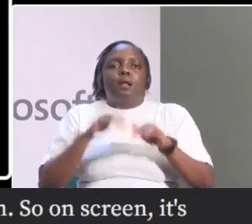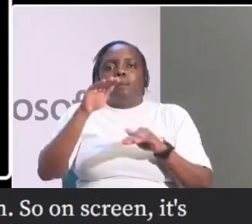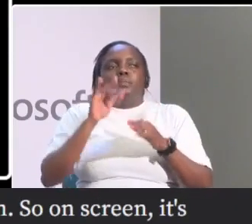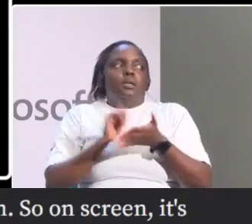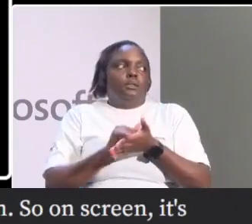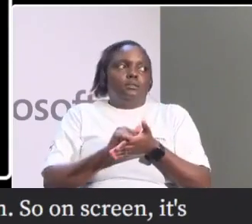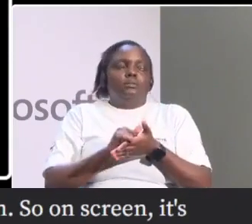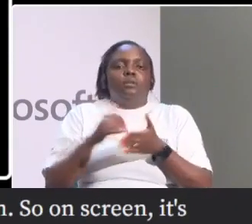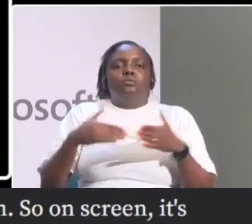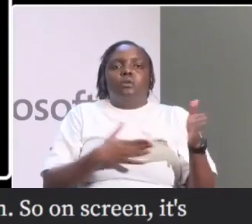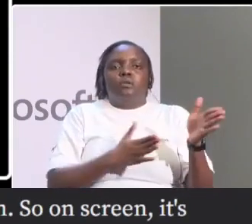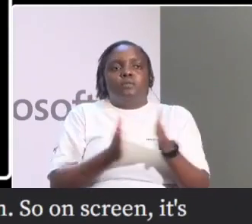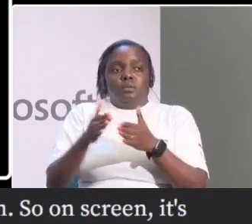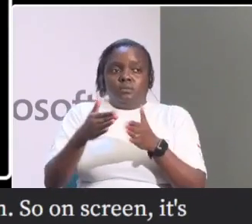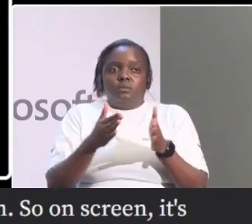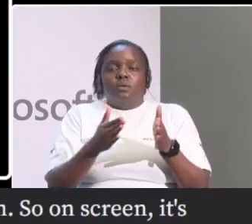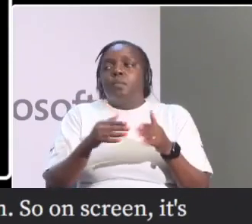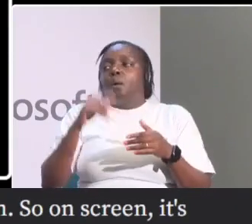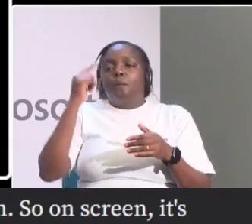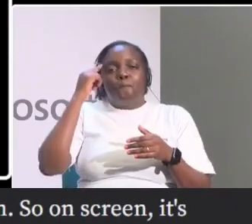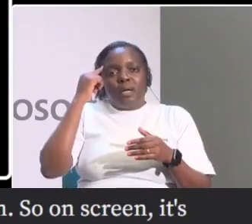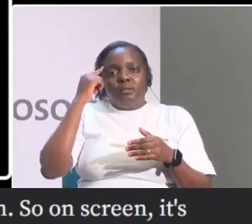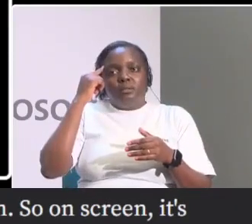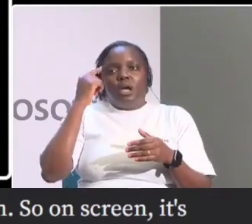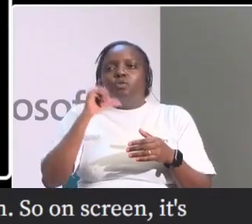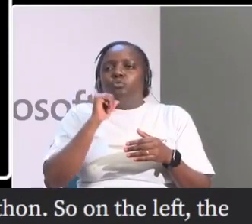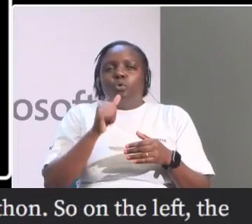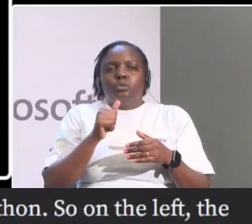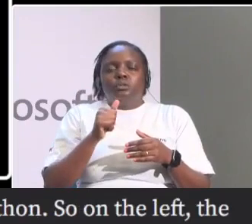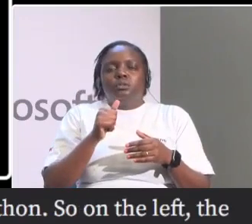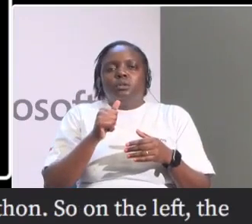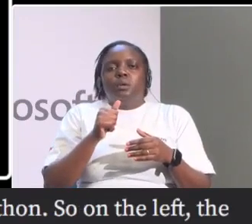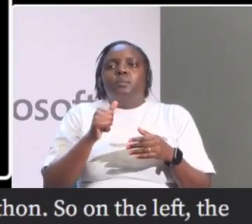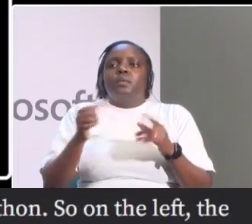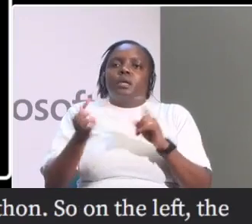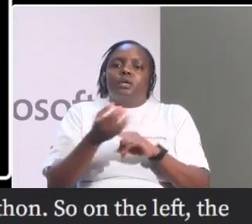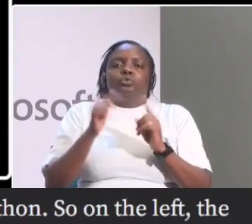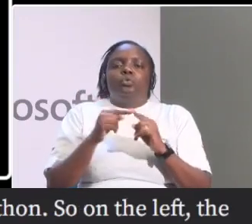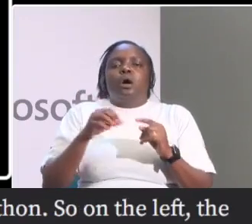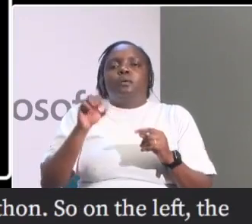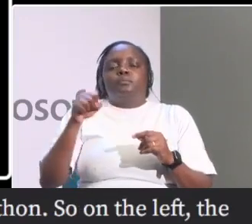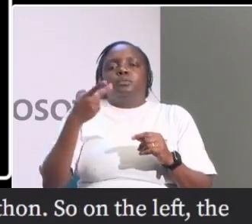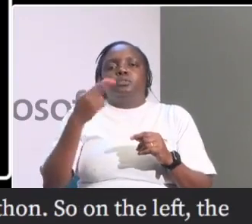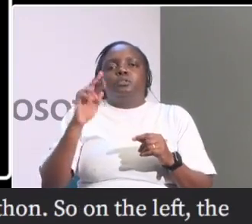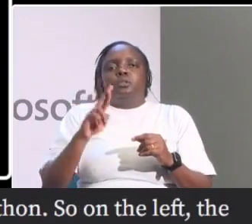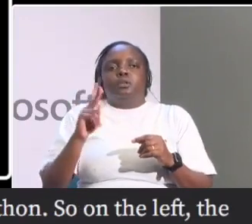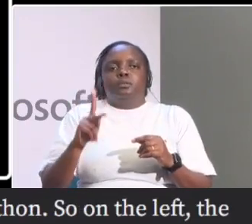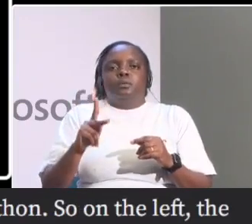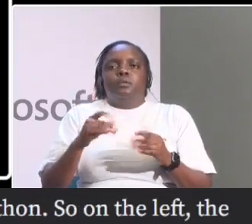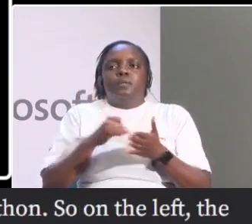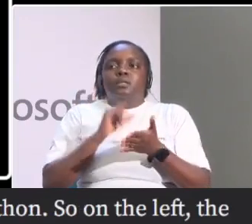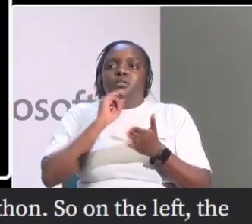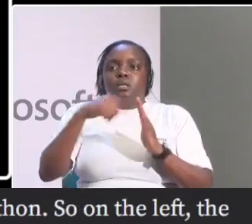have to navigate the shark pit of mindset and not fall into a shark's mouth. Then it's budget, and that's always a